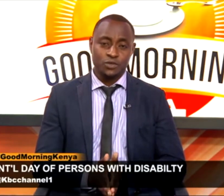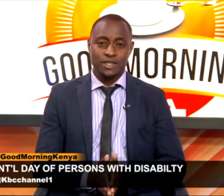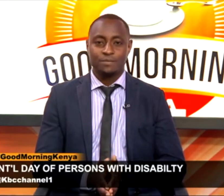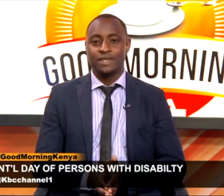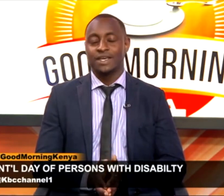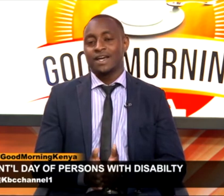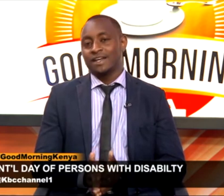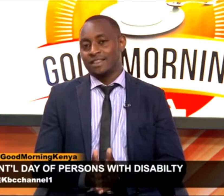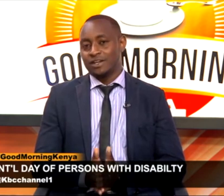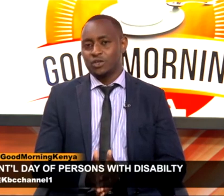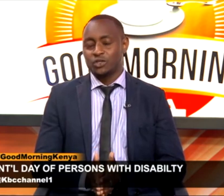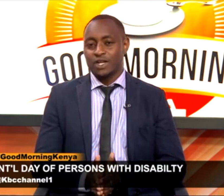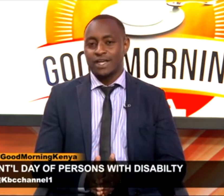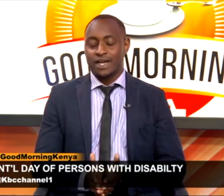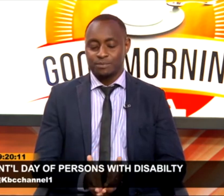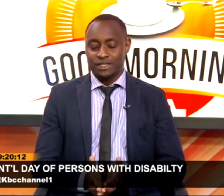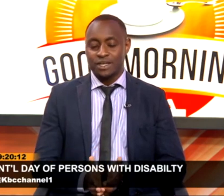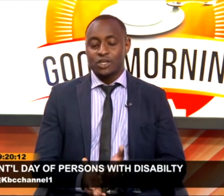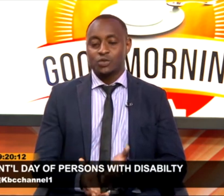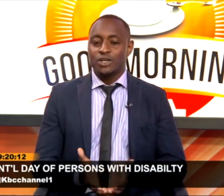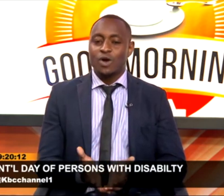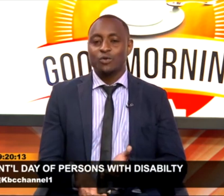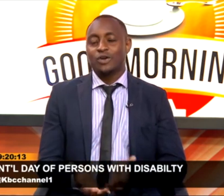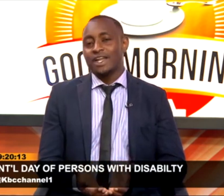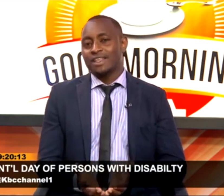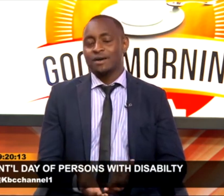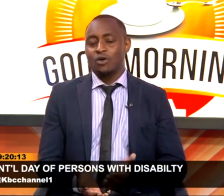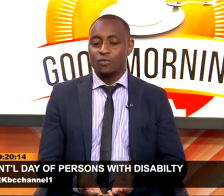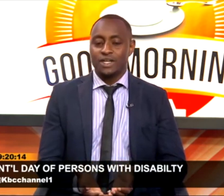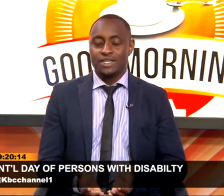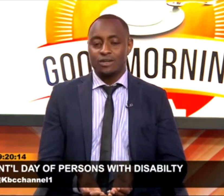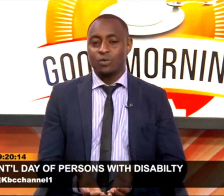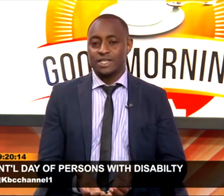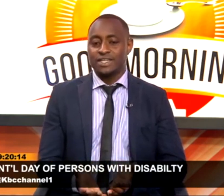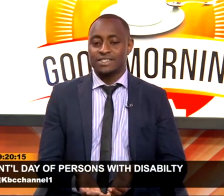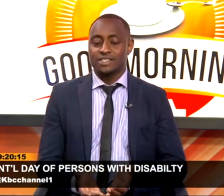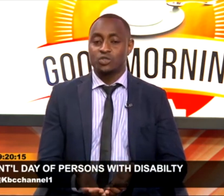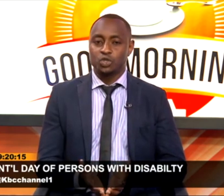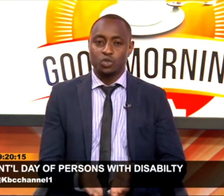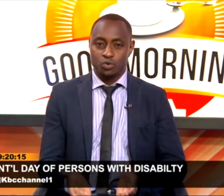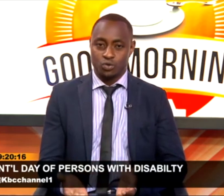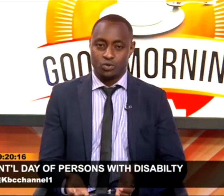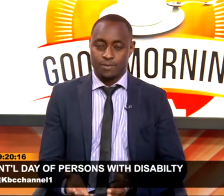in physiotherapy mm-hmm. and in the educational aspect. So in one way or another, COVID was an